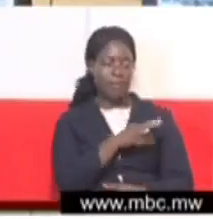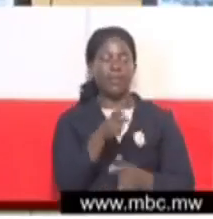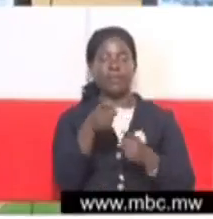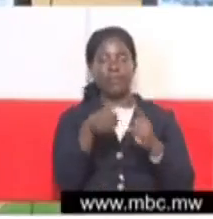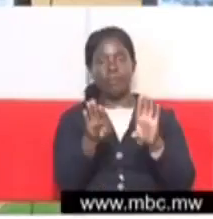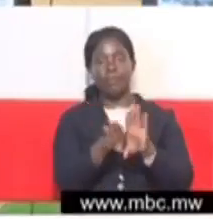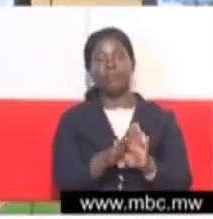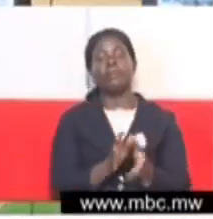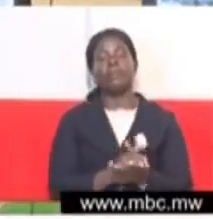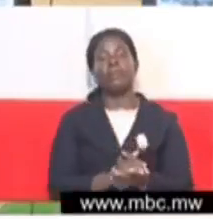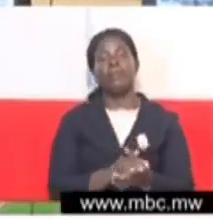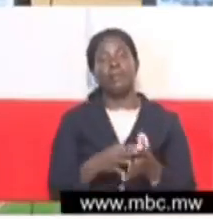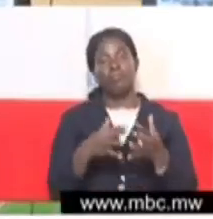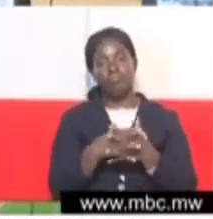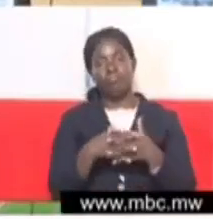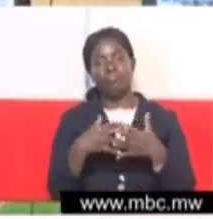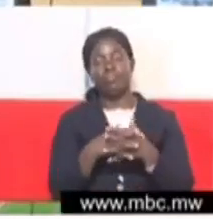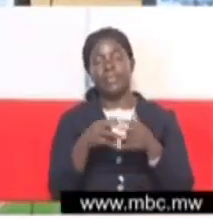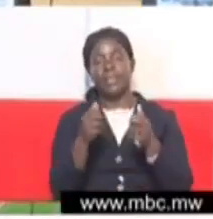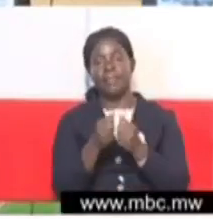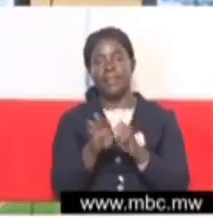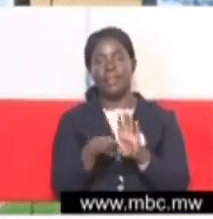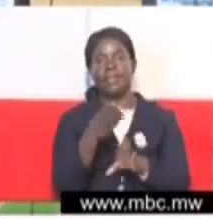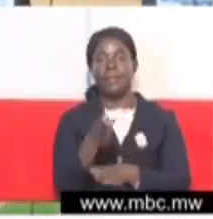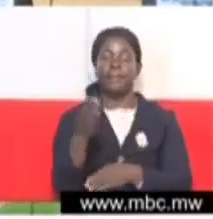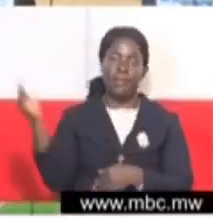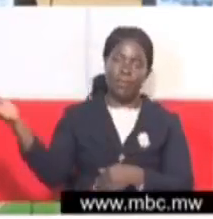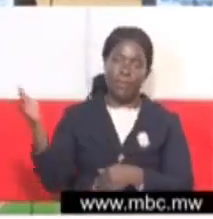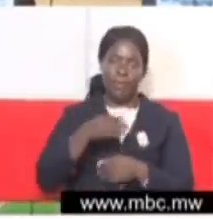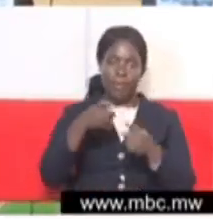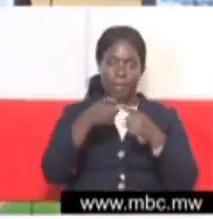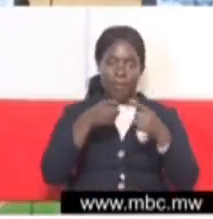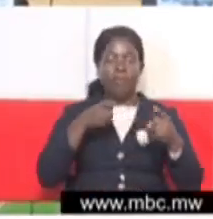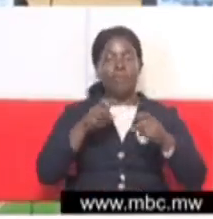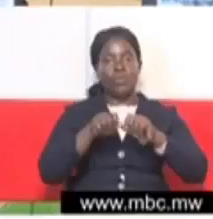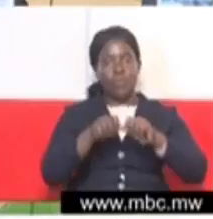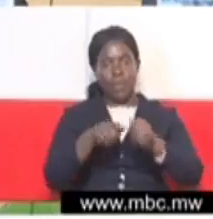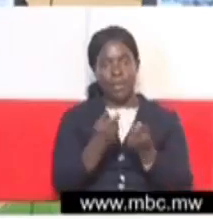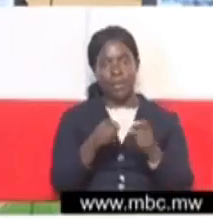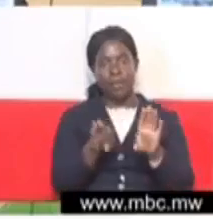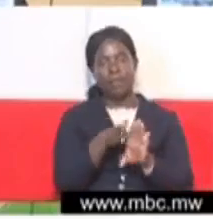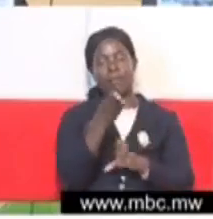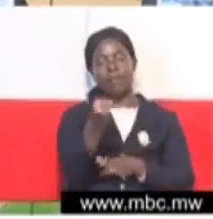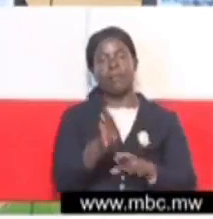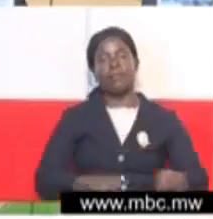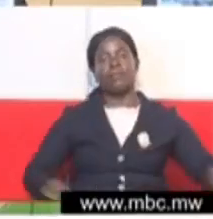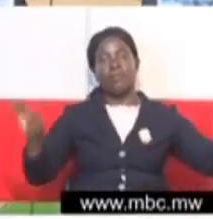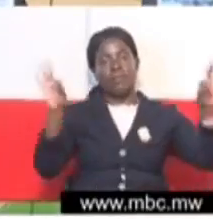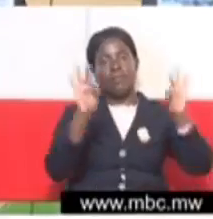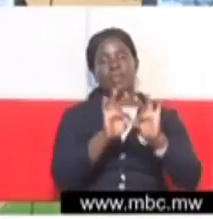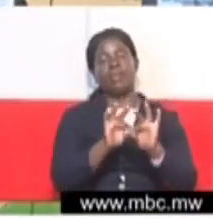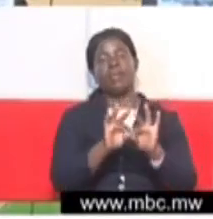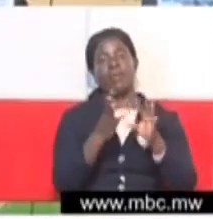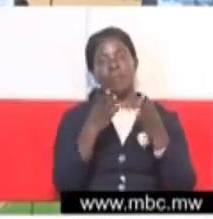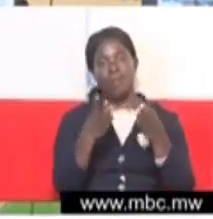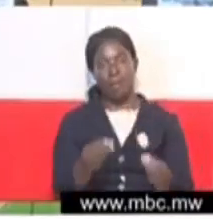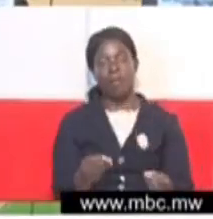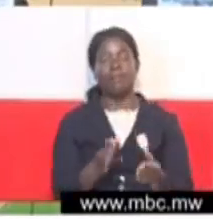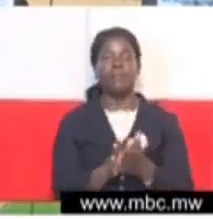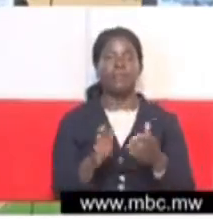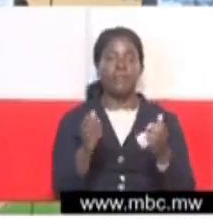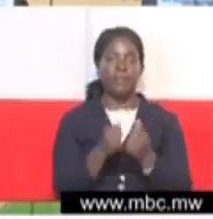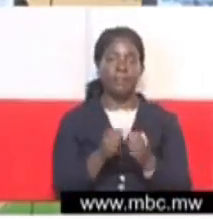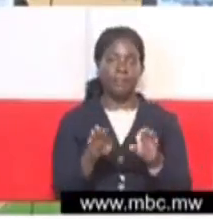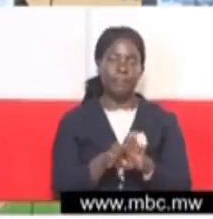the multiplier effects that come from tourism are so incredible. And you have a lot of segments of